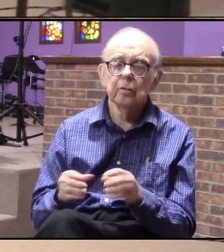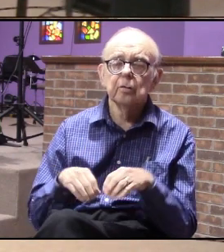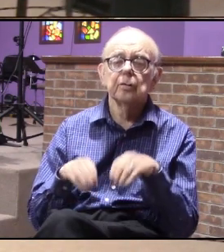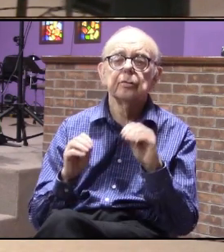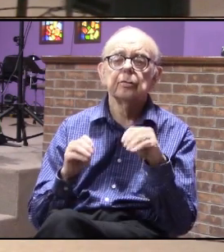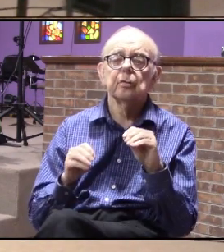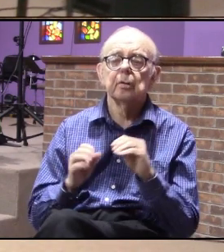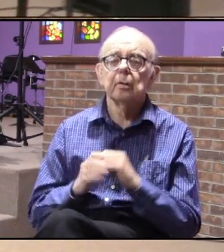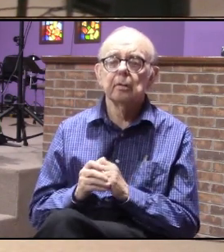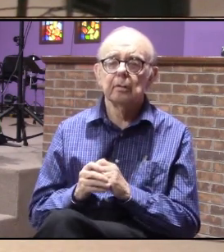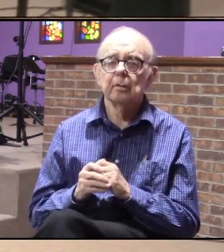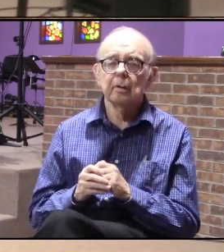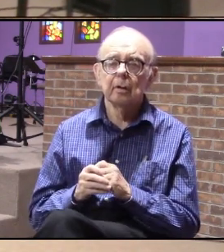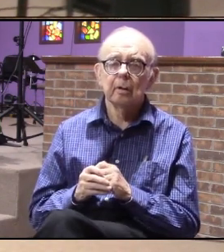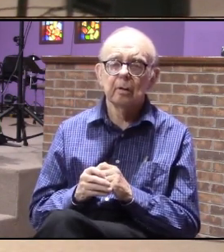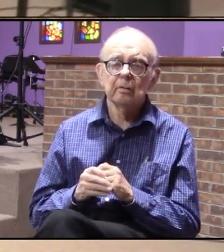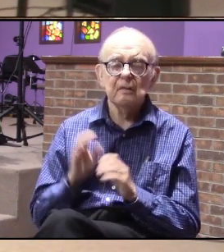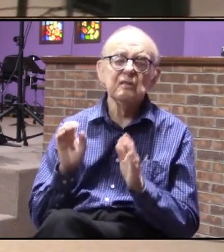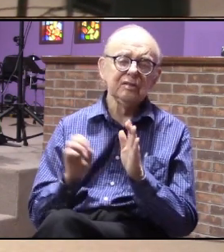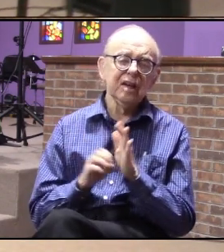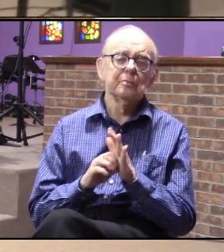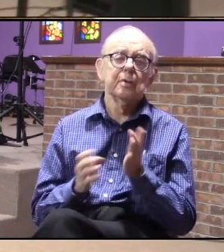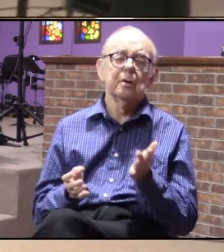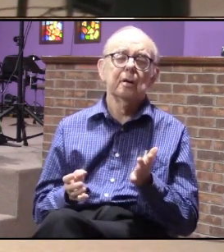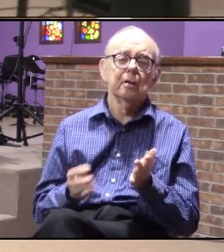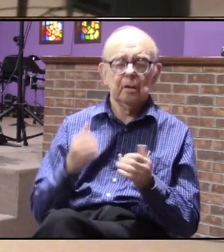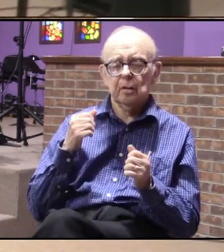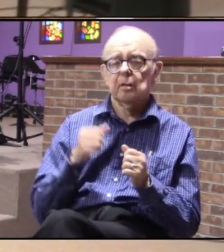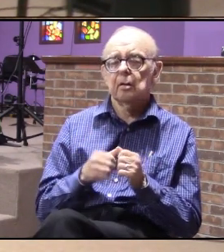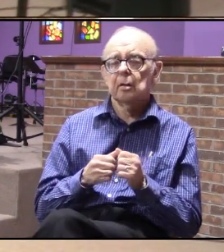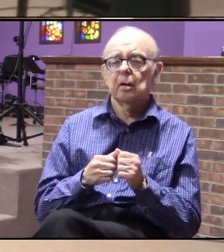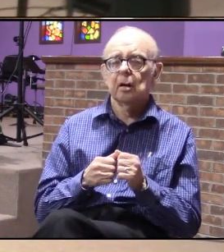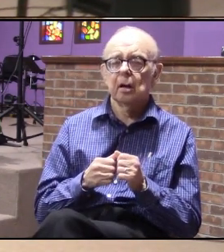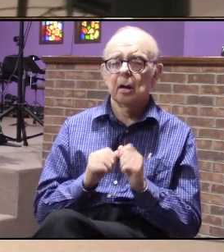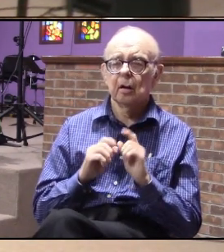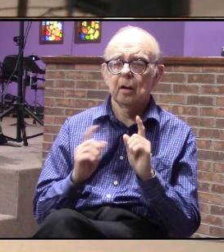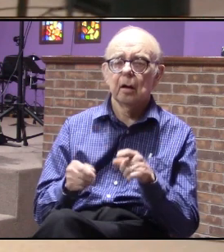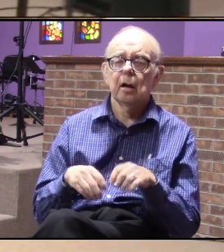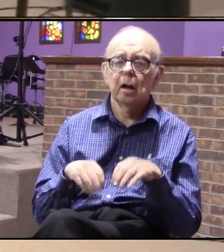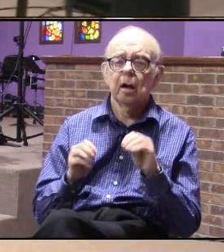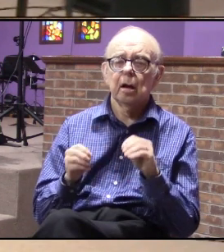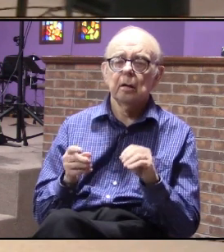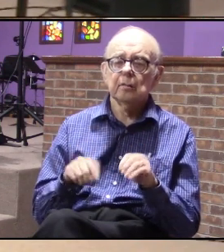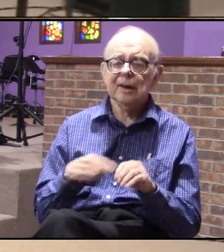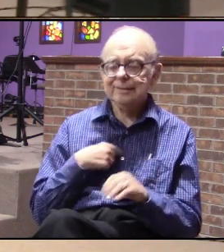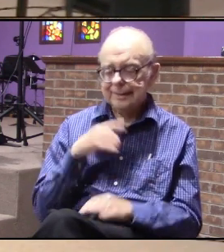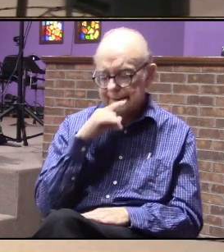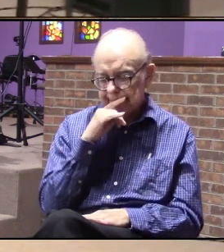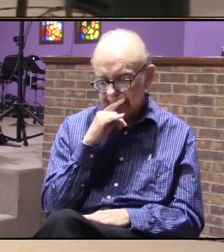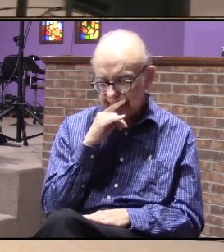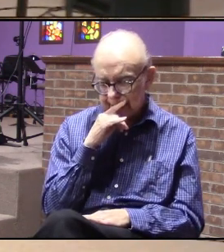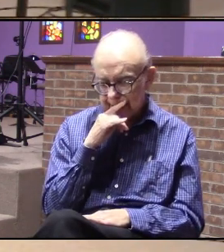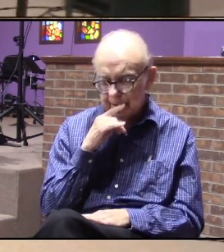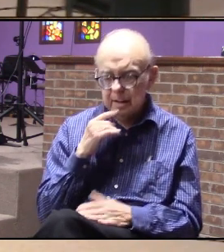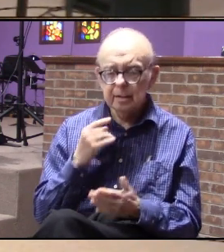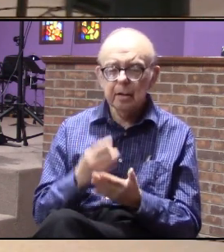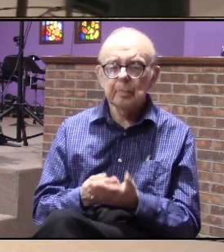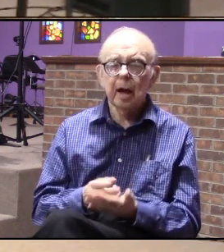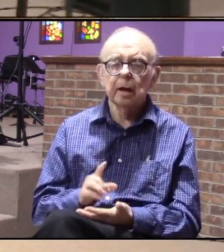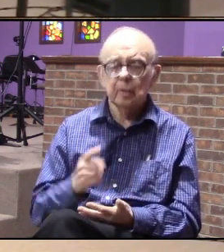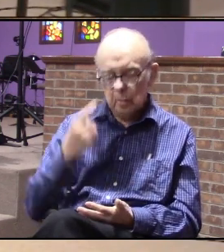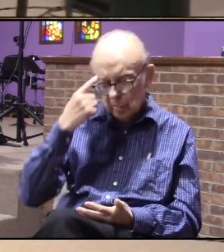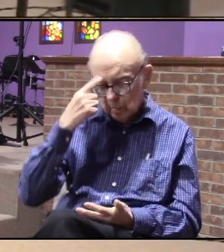store. For instance, I remember going to the store when I was a kid, buying penny